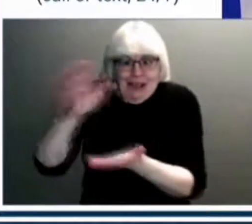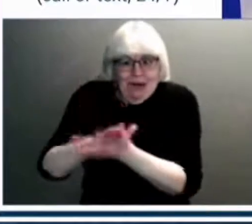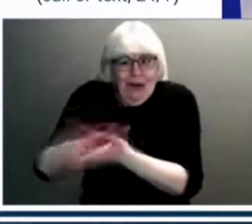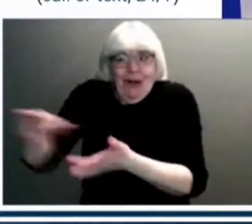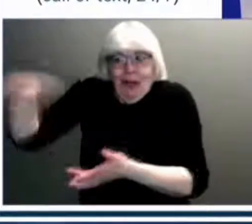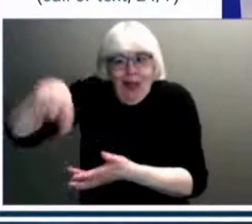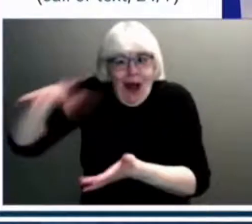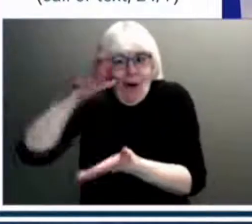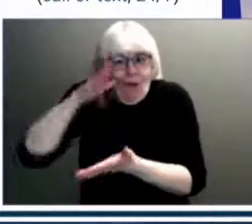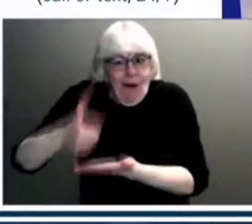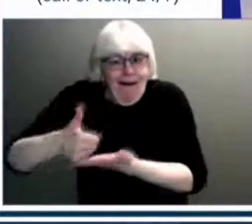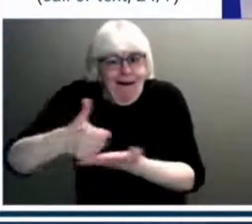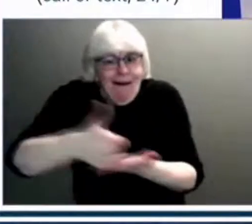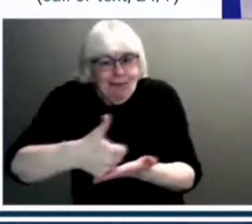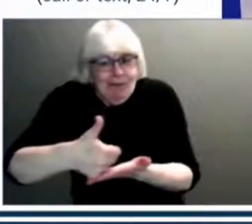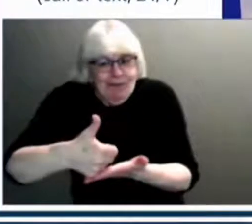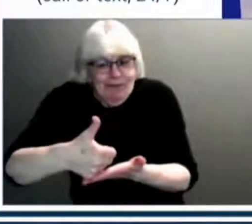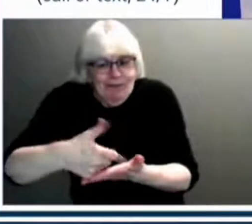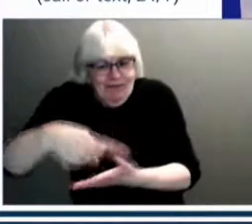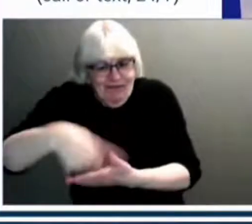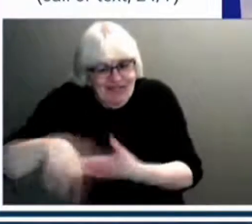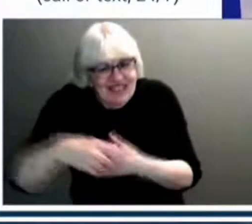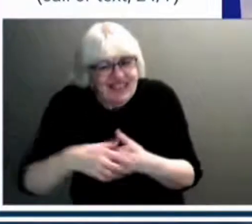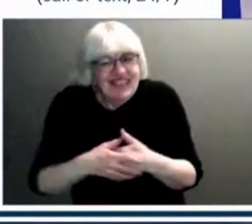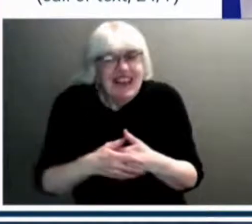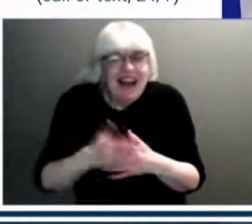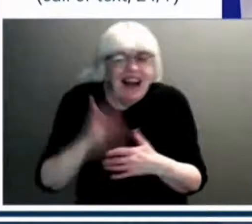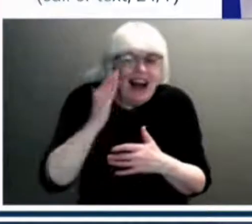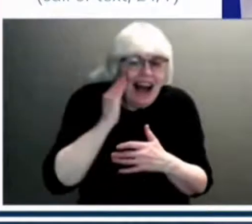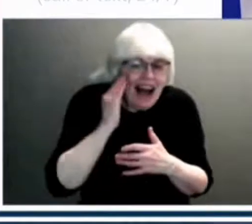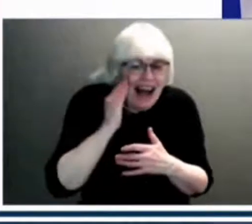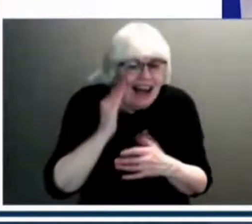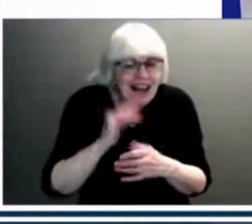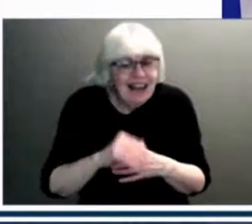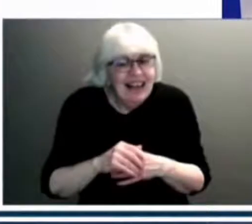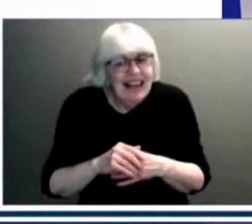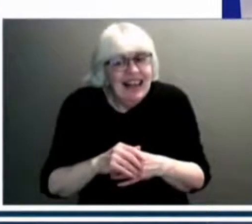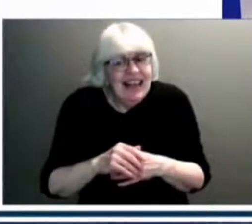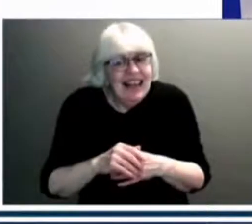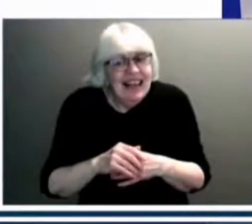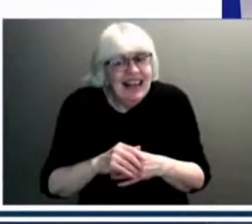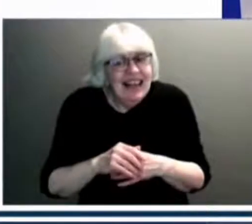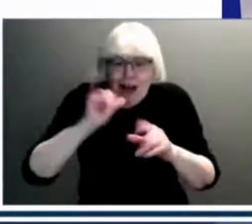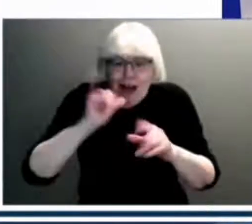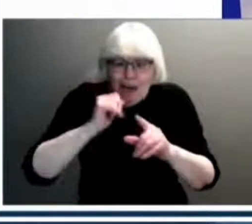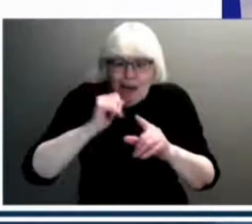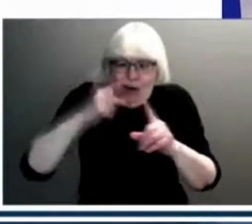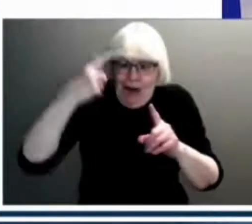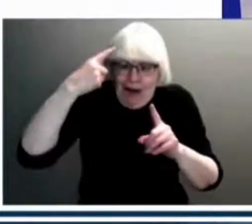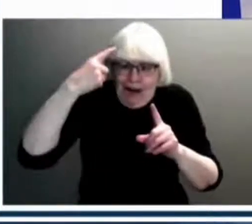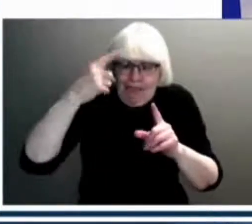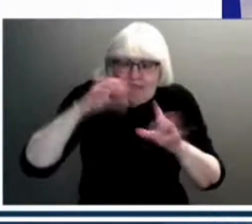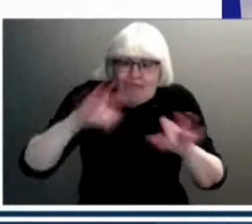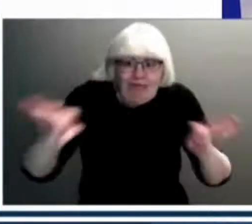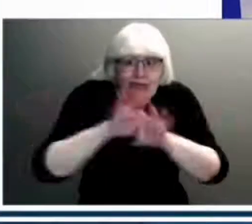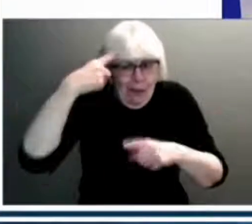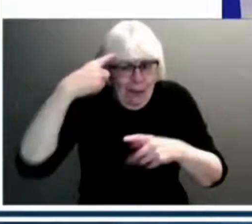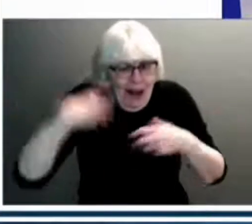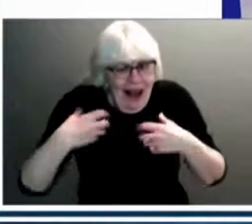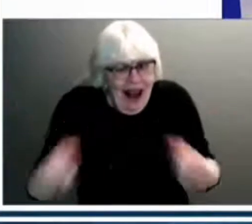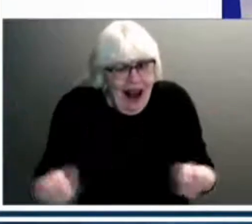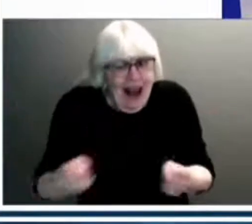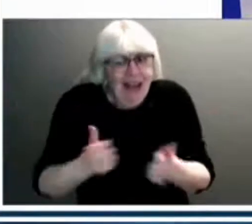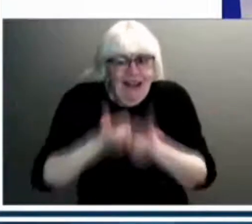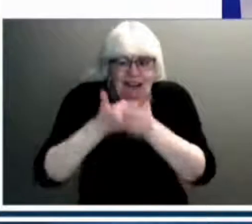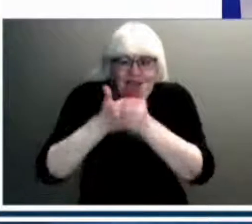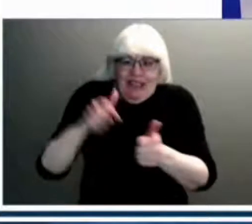the impact on their own mental health, their physical development. Schools are the best place for kids. So our schools are